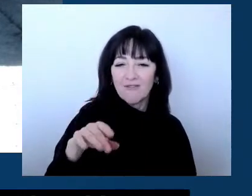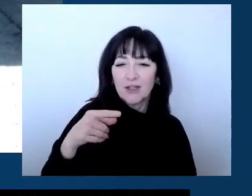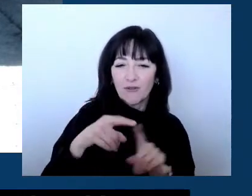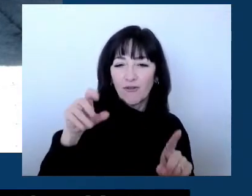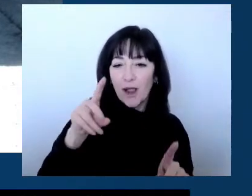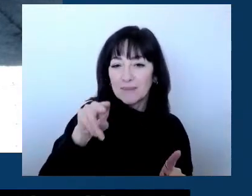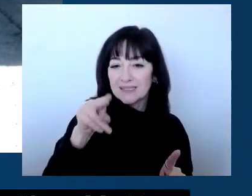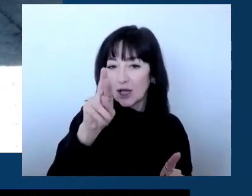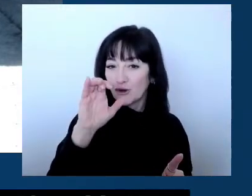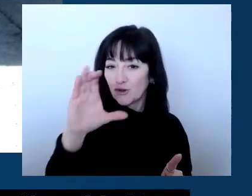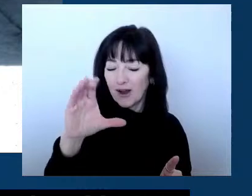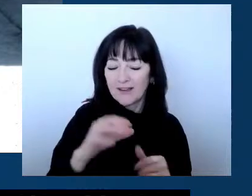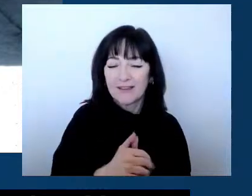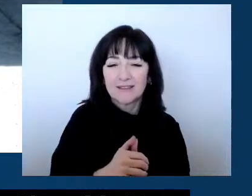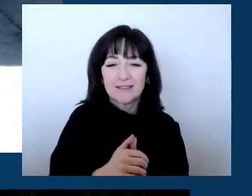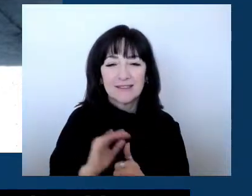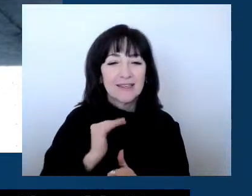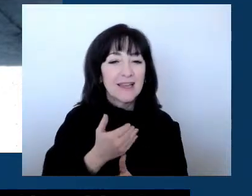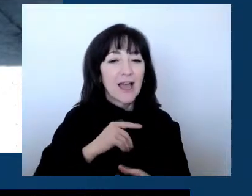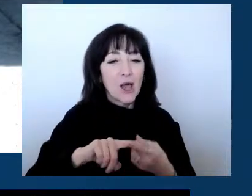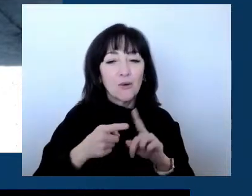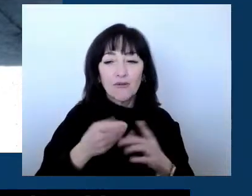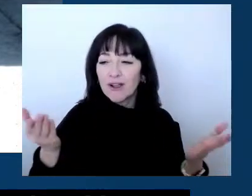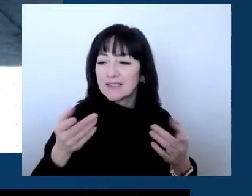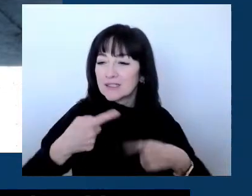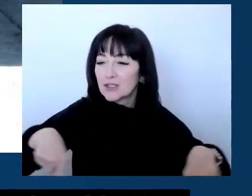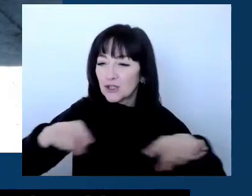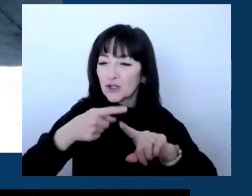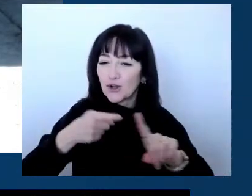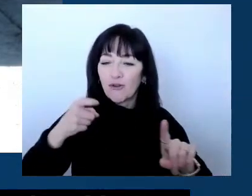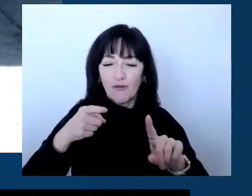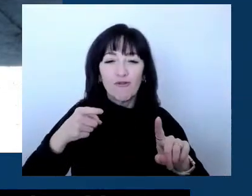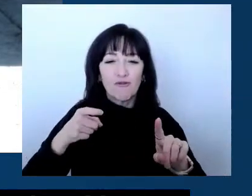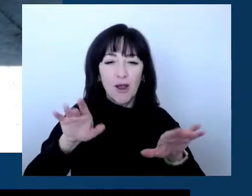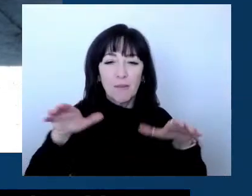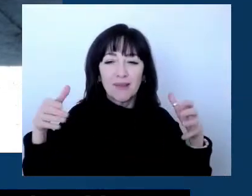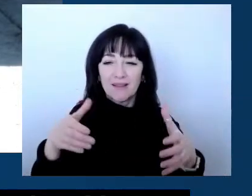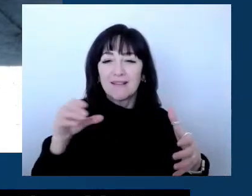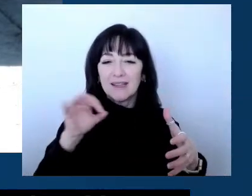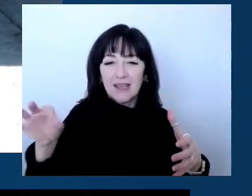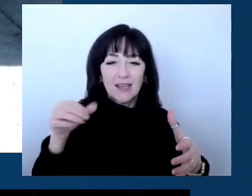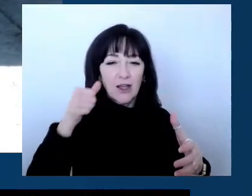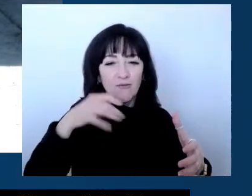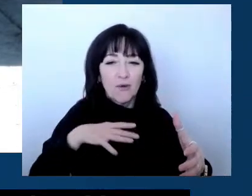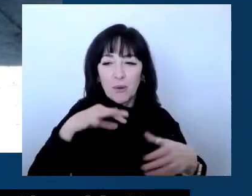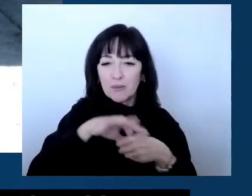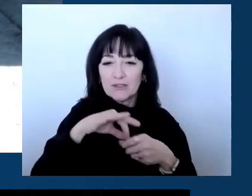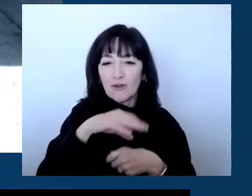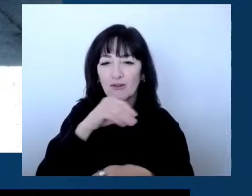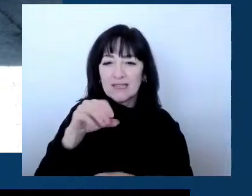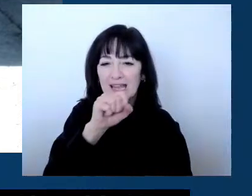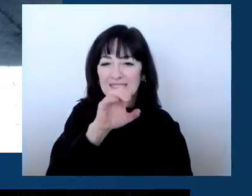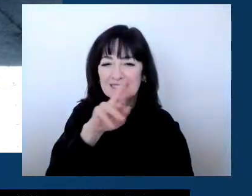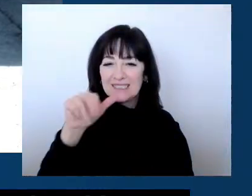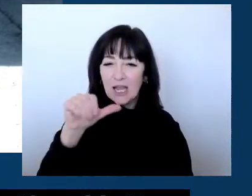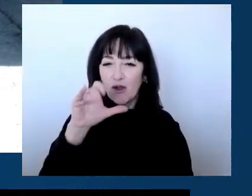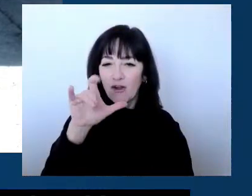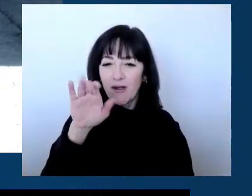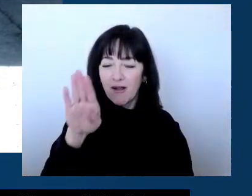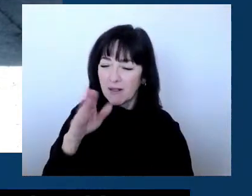We also have our friends here from the League of Women Voters and the Sierra Club. Thank you so much for being here and for all of your